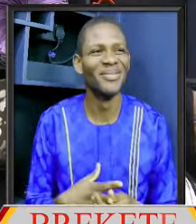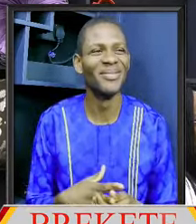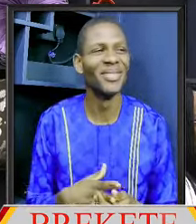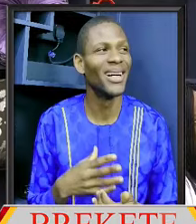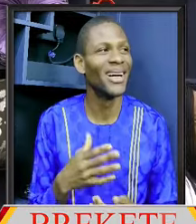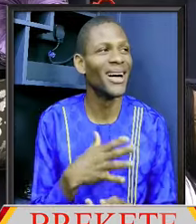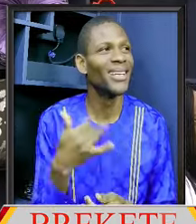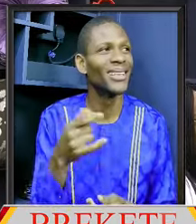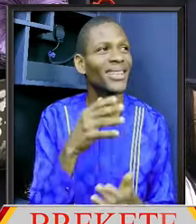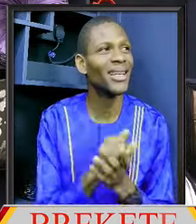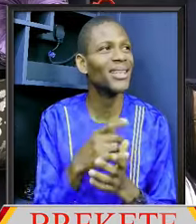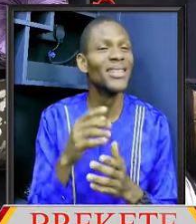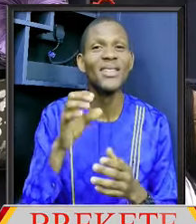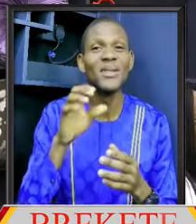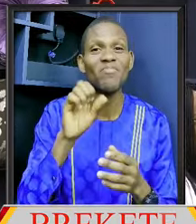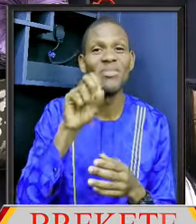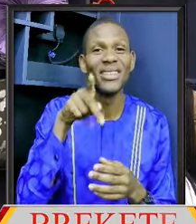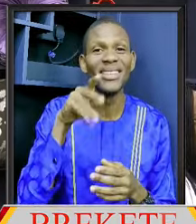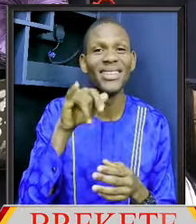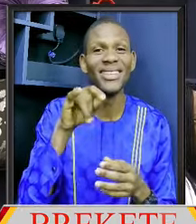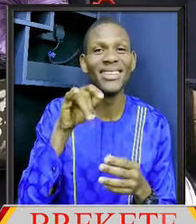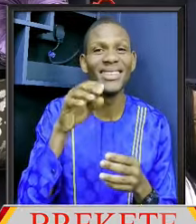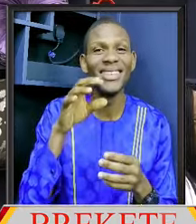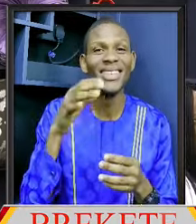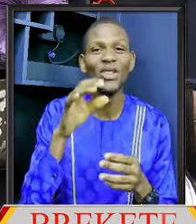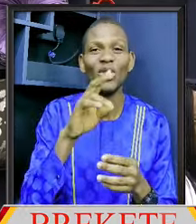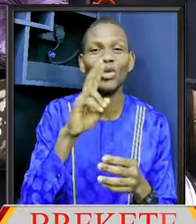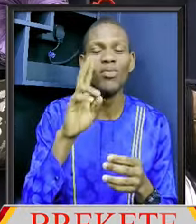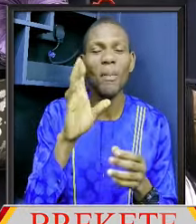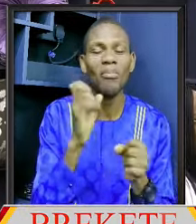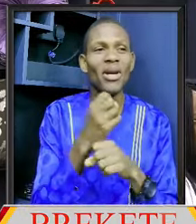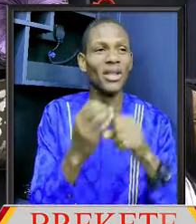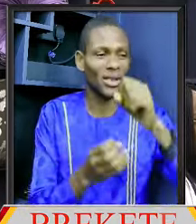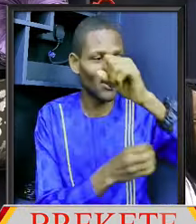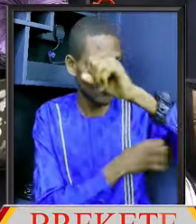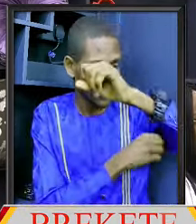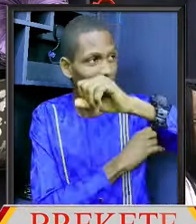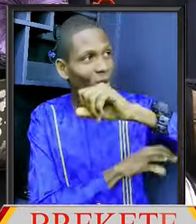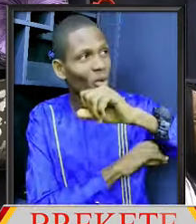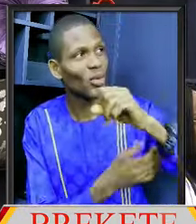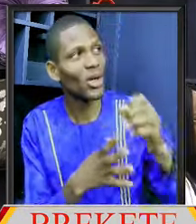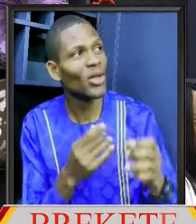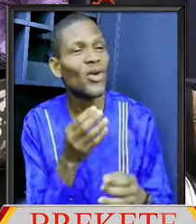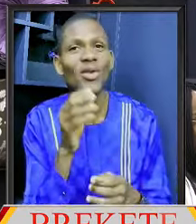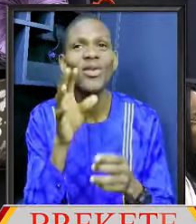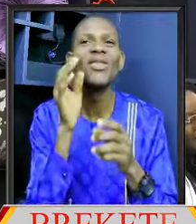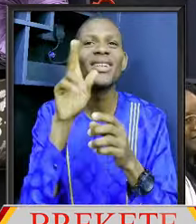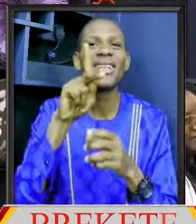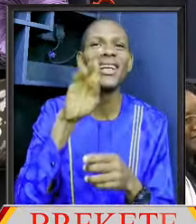And the dog says spirit, they make biabia, they come out here, here, and here. So okay, let you go do like this.